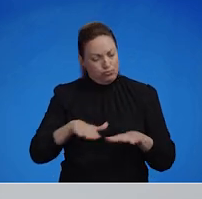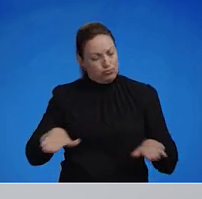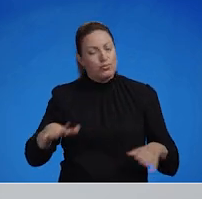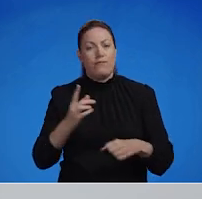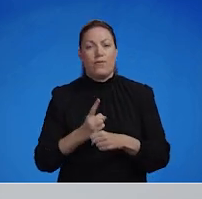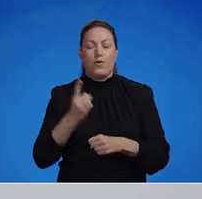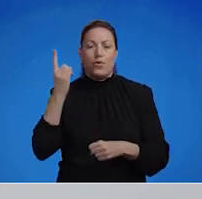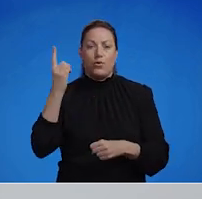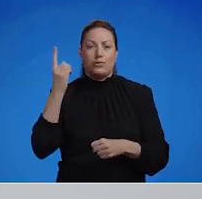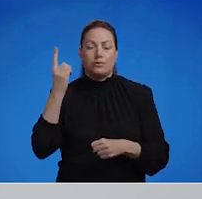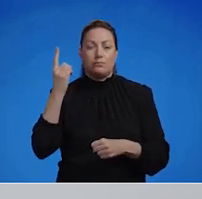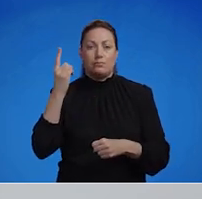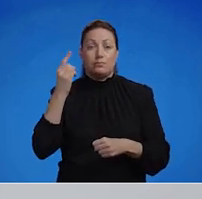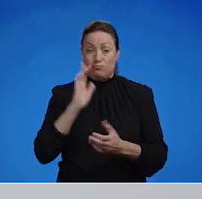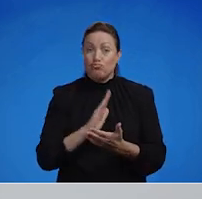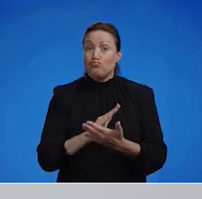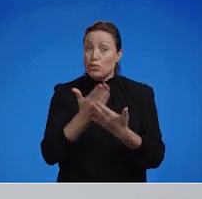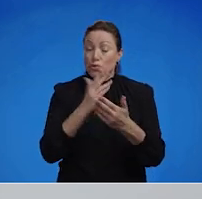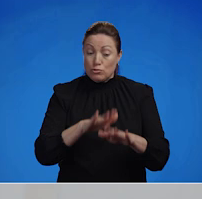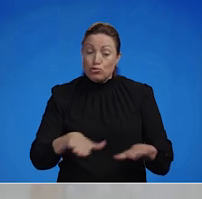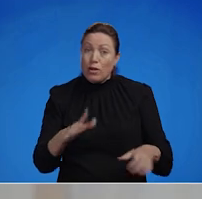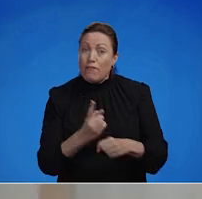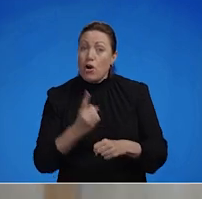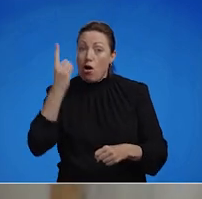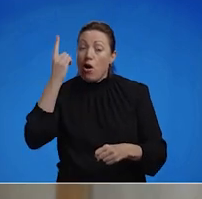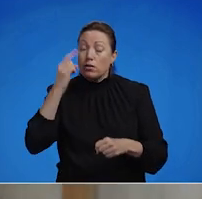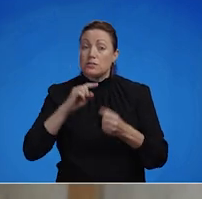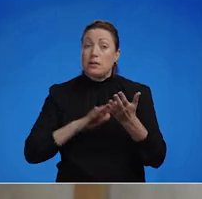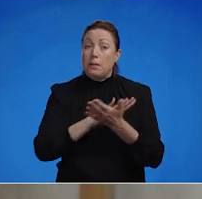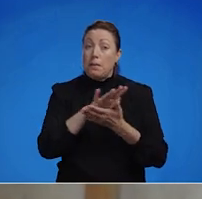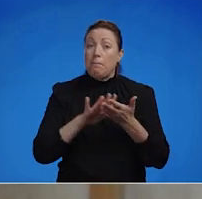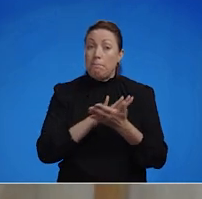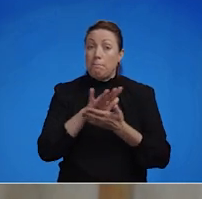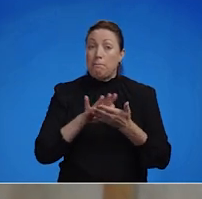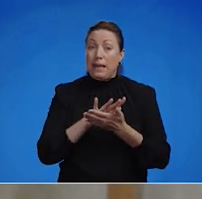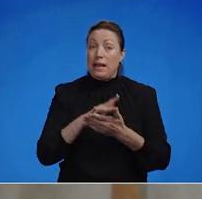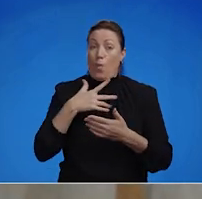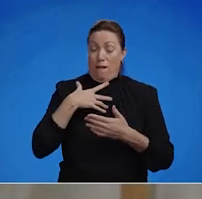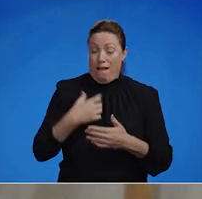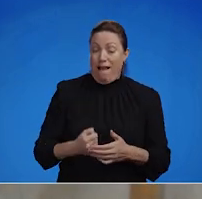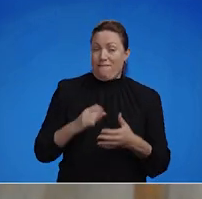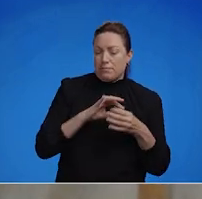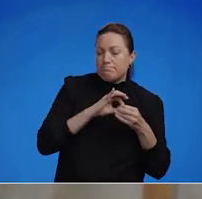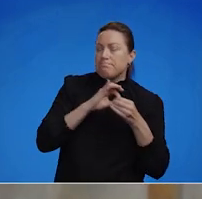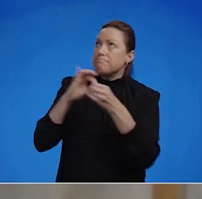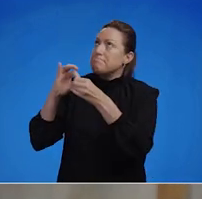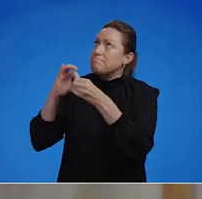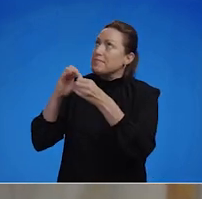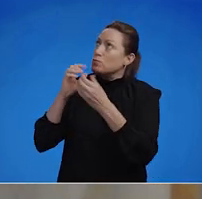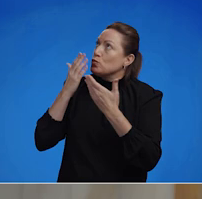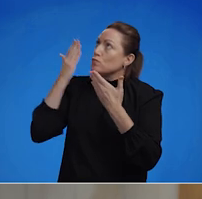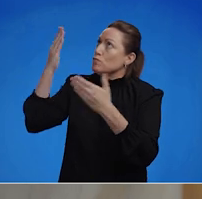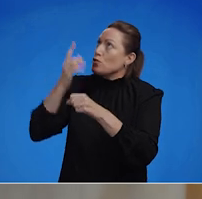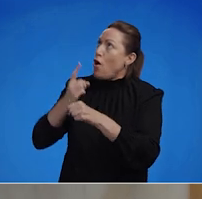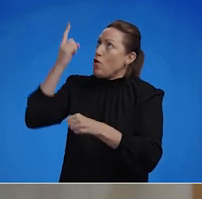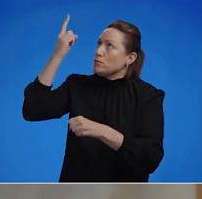And if we are children, we are heirs, heirs of God and co-heirs with